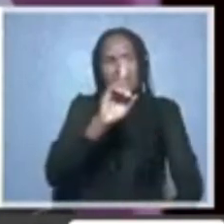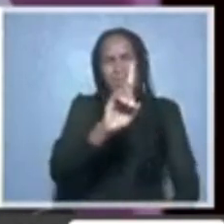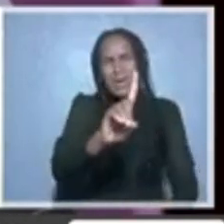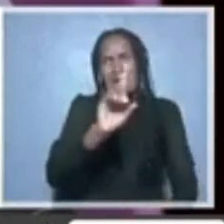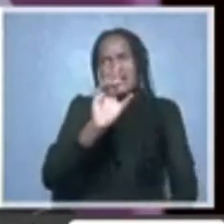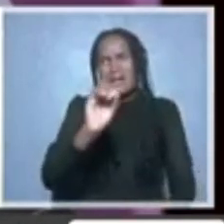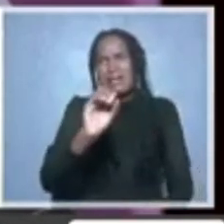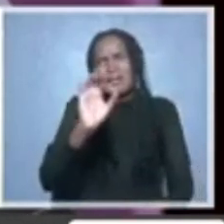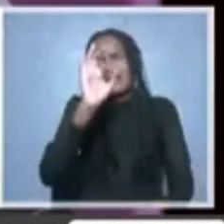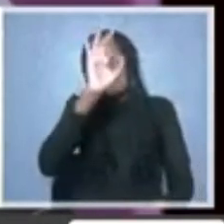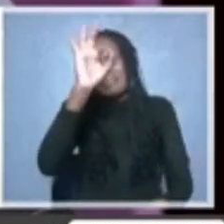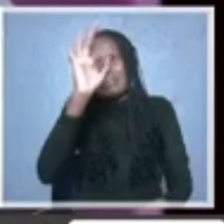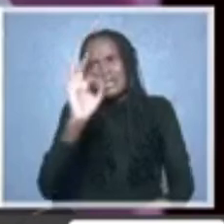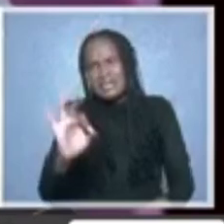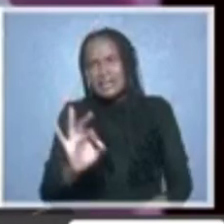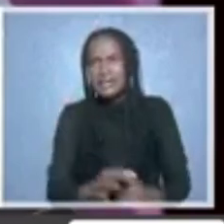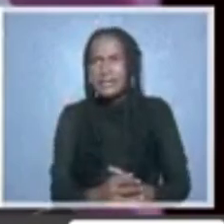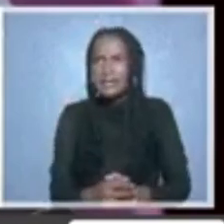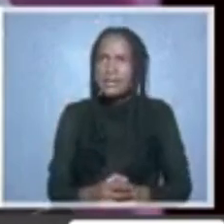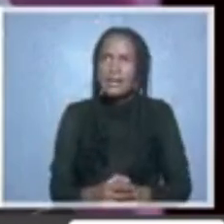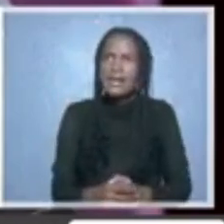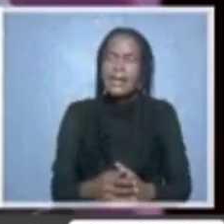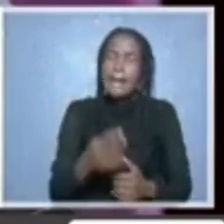the quality of our studio